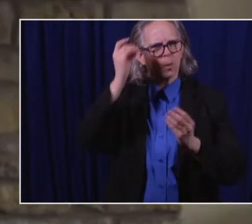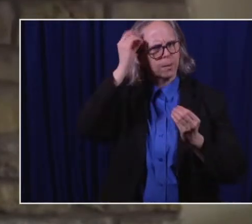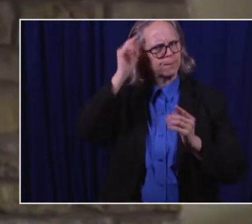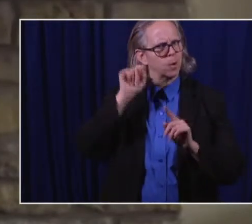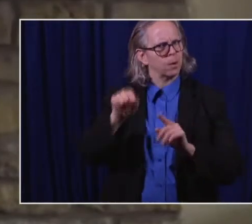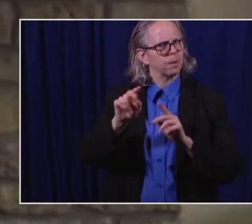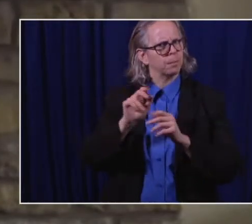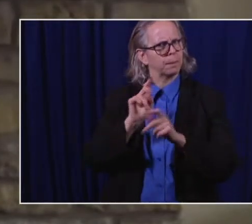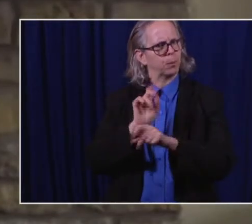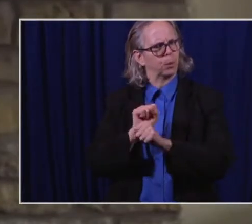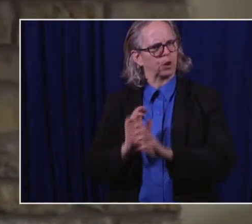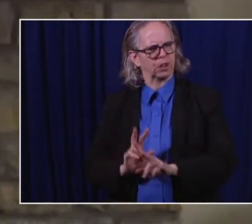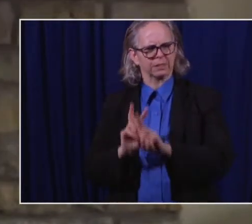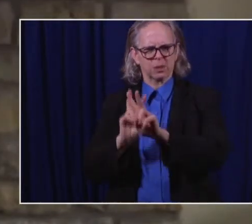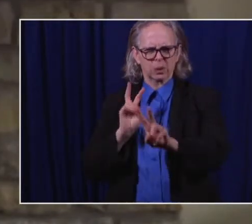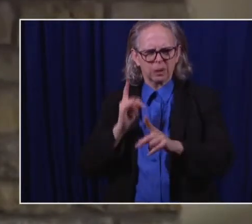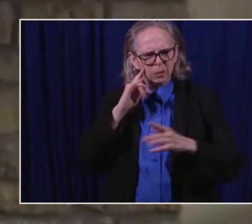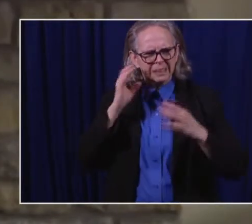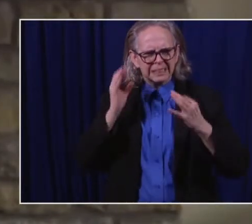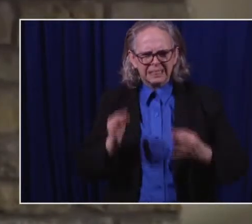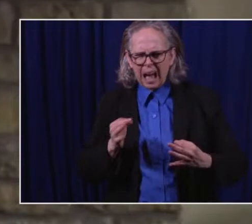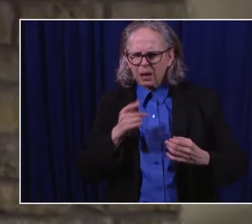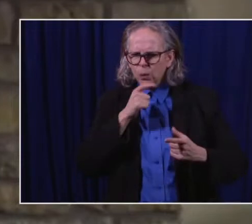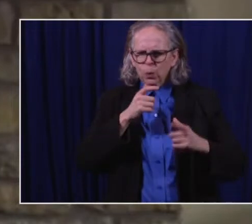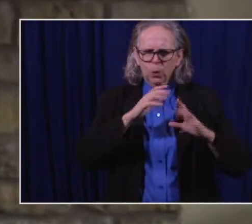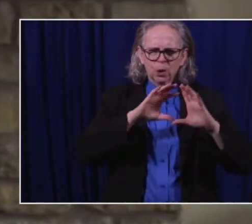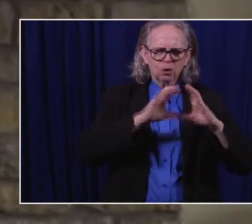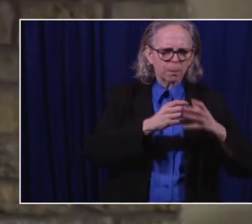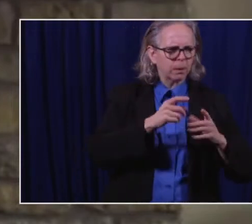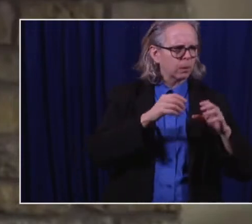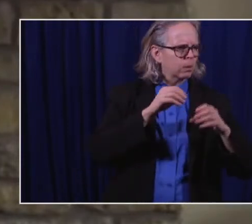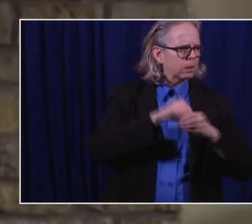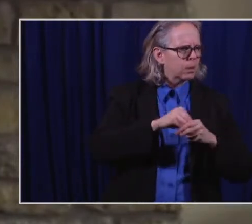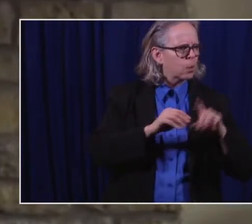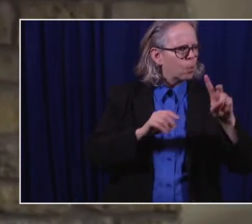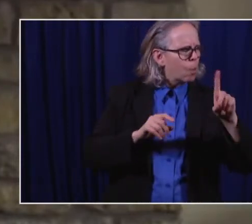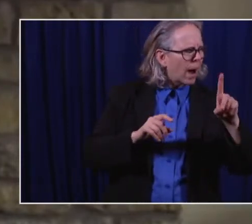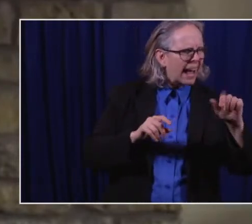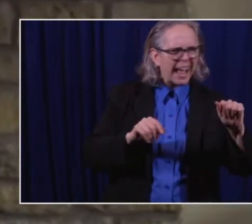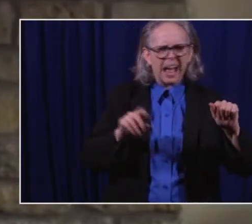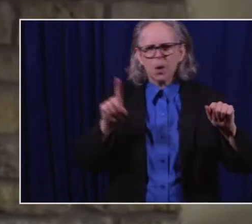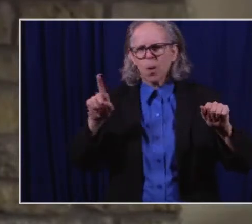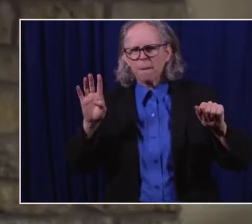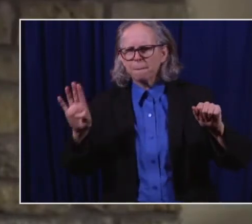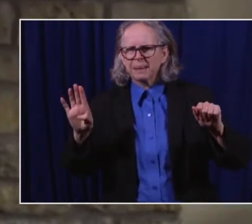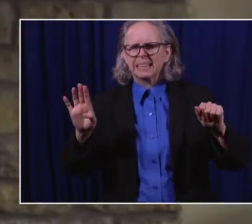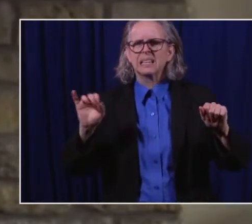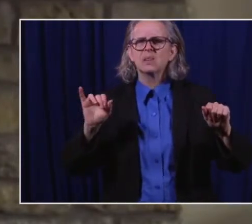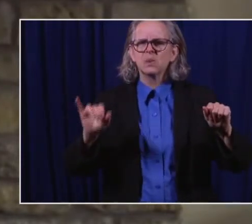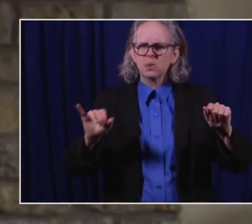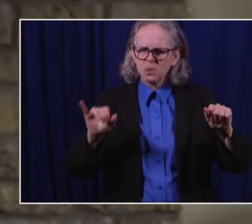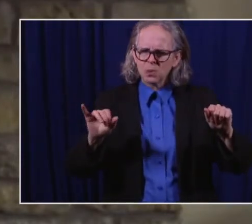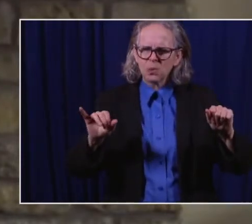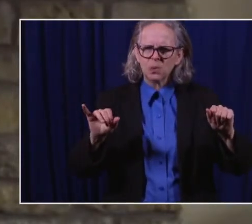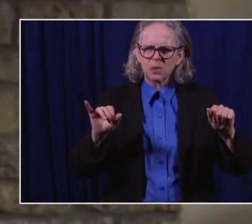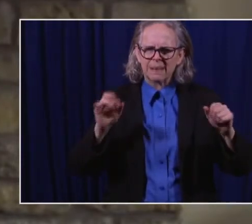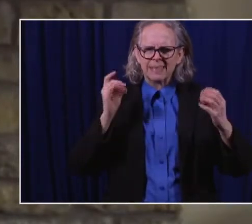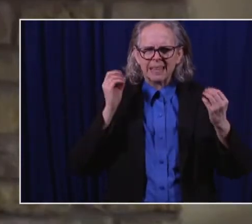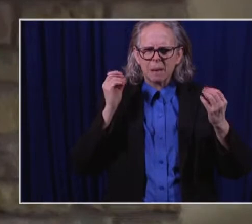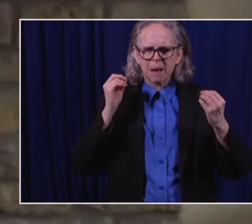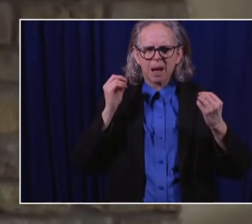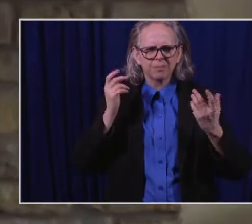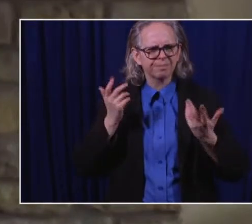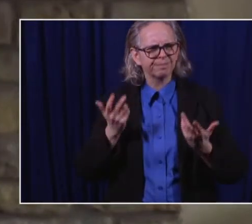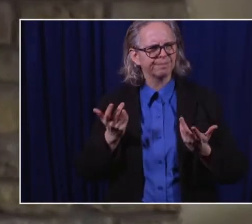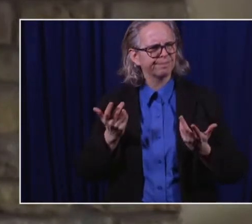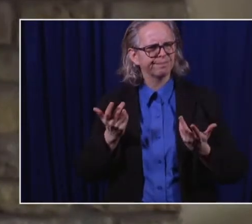In regard to schools, we've made that decision to get kids in school. We want our kids back in